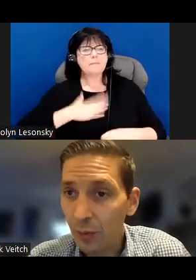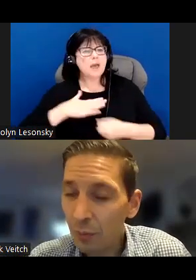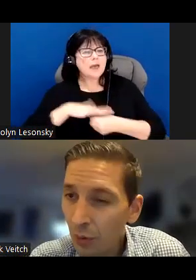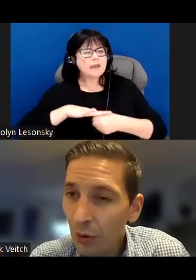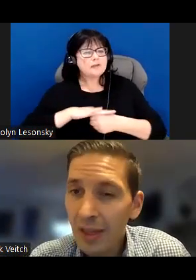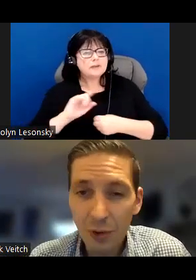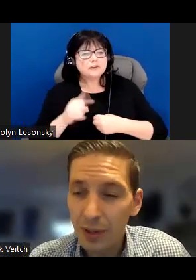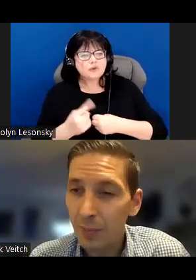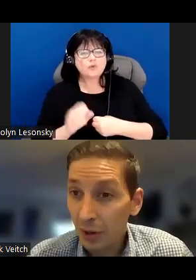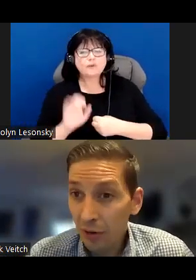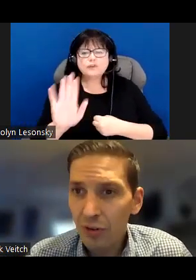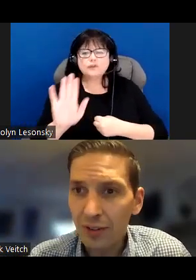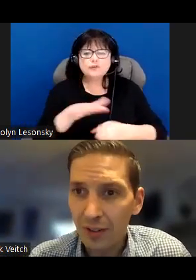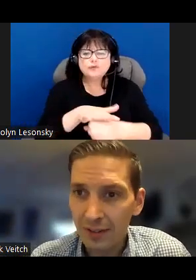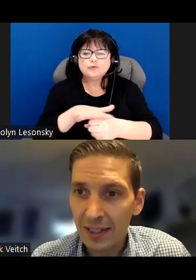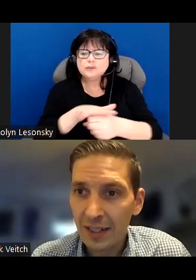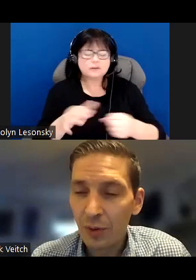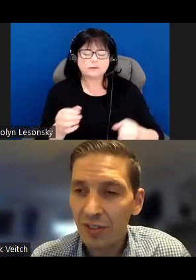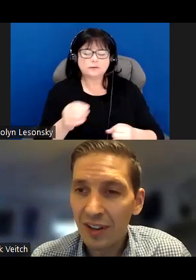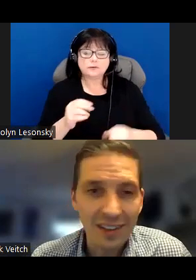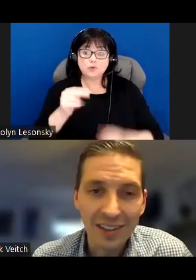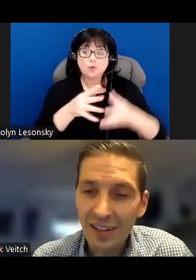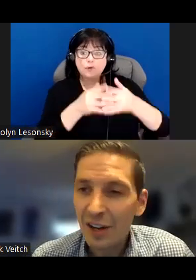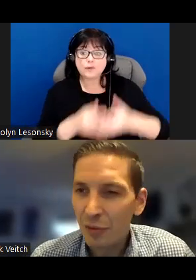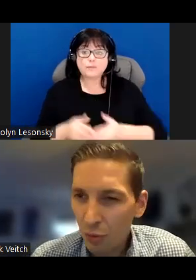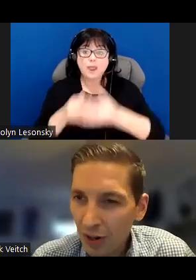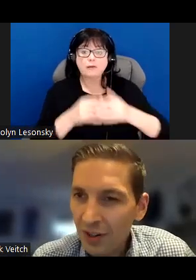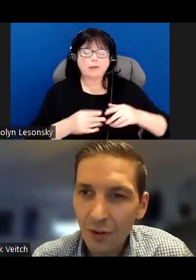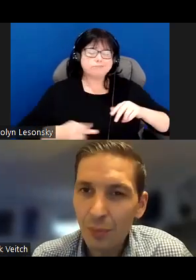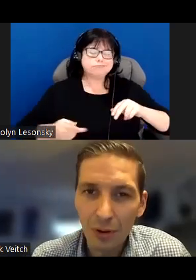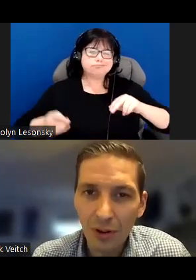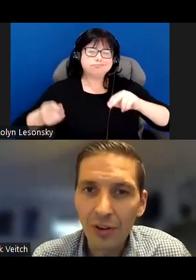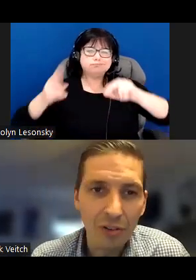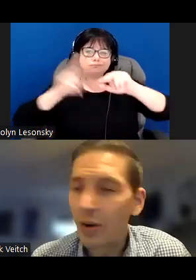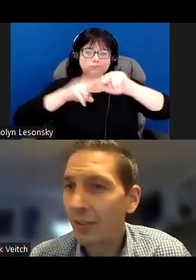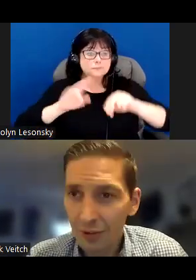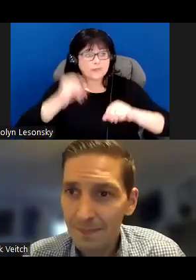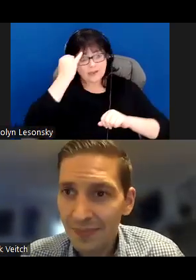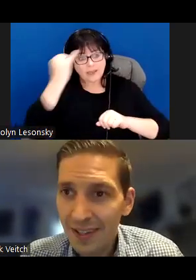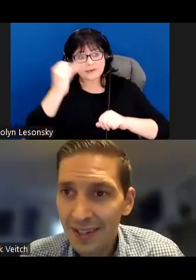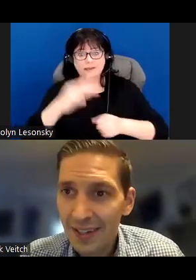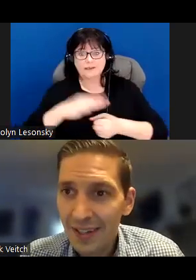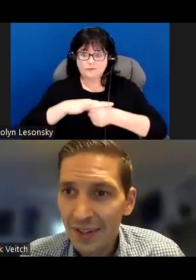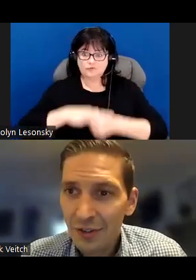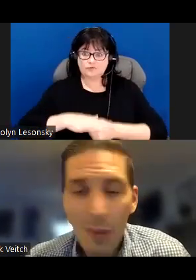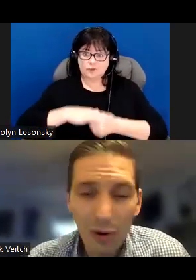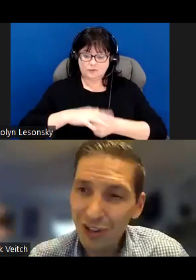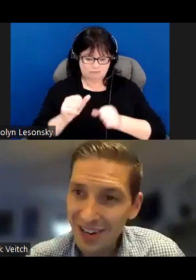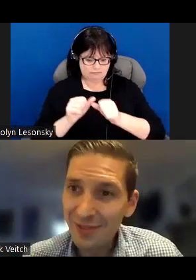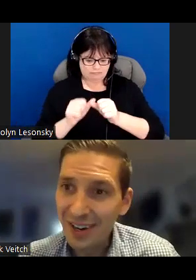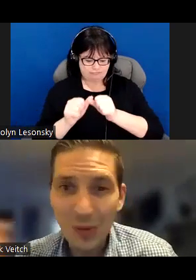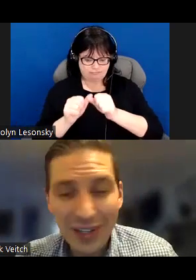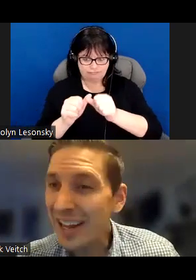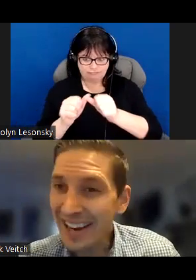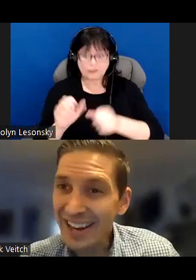North America, where more and more people are struggling with this idea of chronic or prolonged stress. So maybe